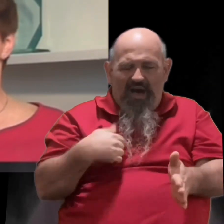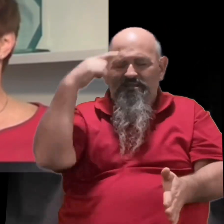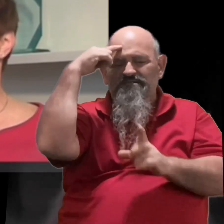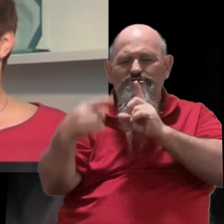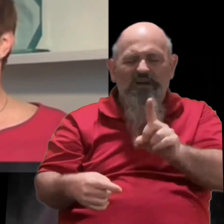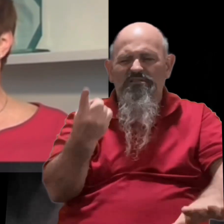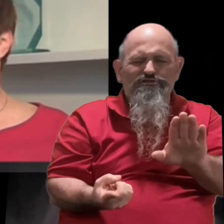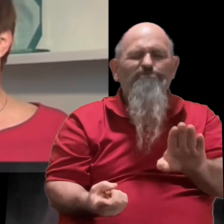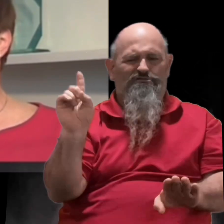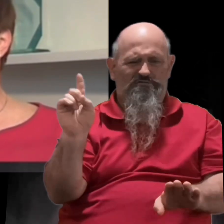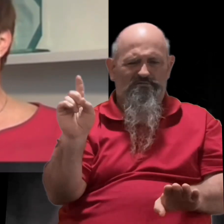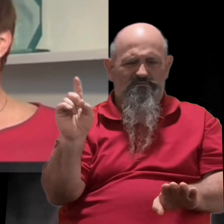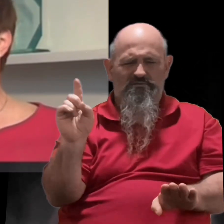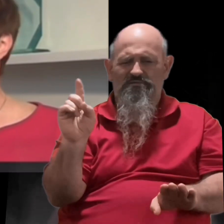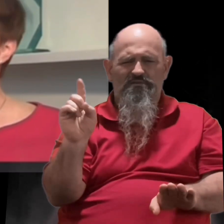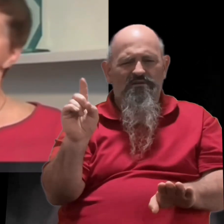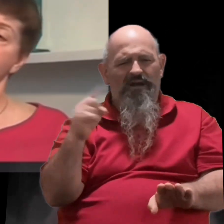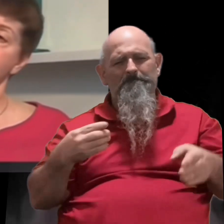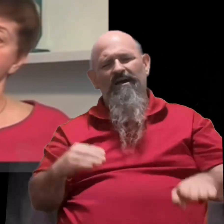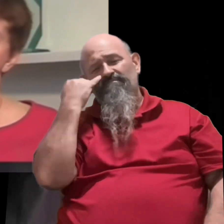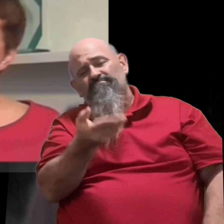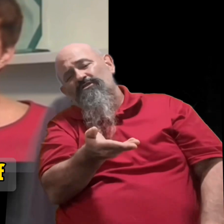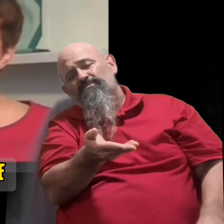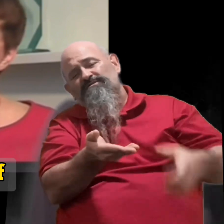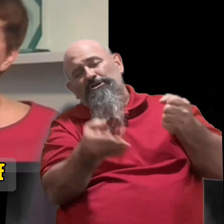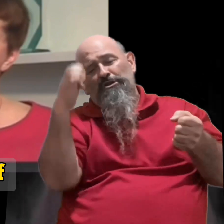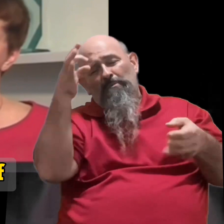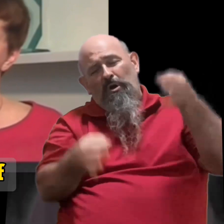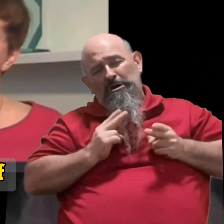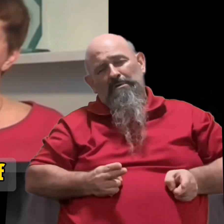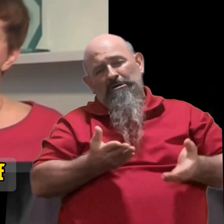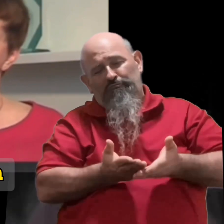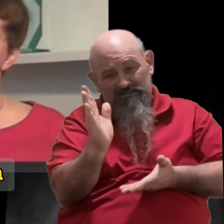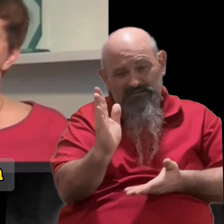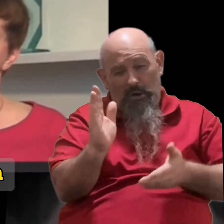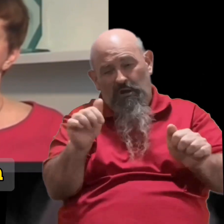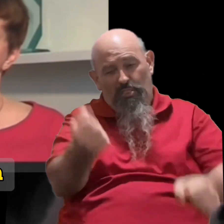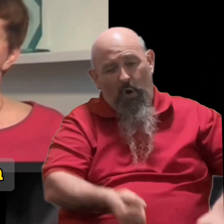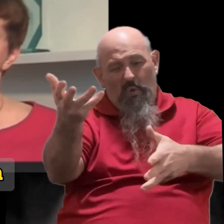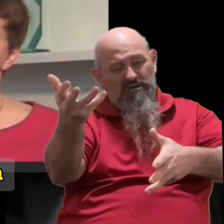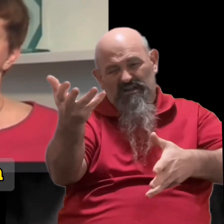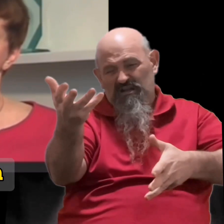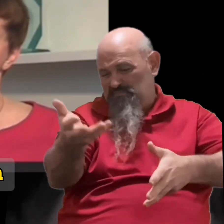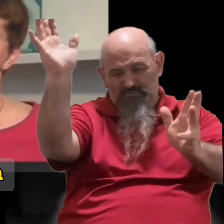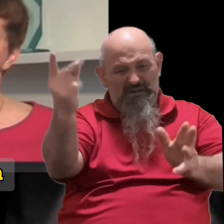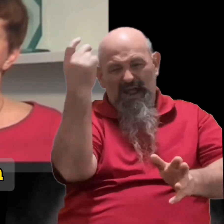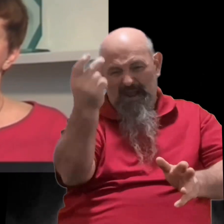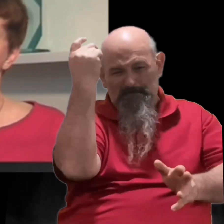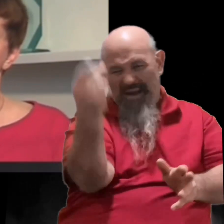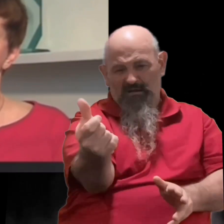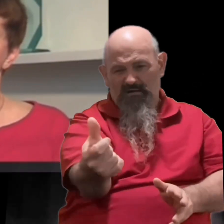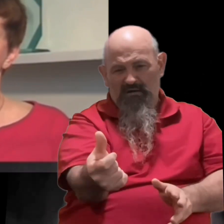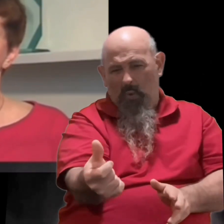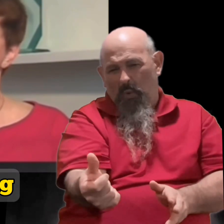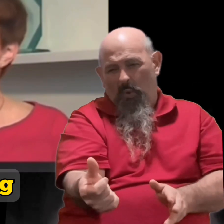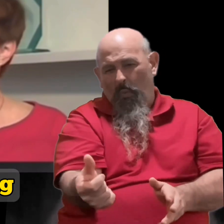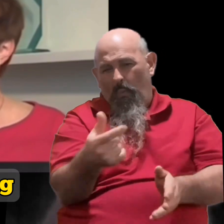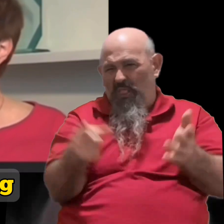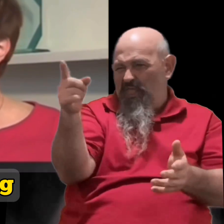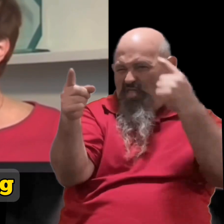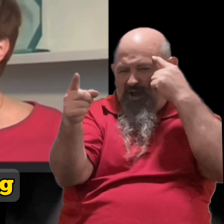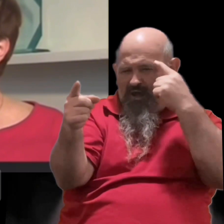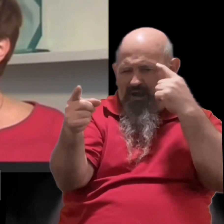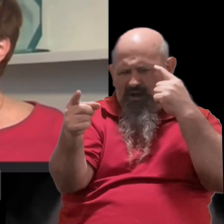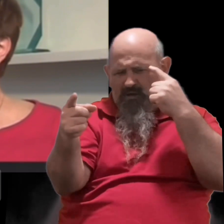I think that is such an insult. I bet if that were taken to the European Court of Human Rights, that would be thrown out immediately. What are